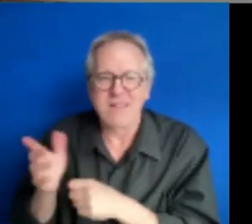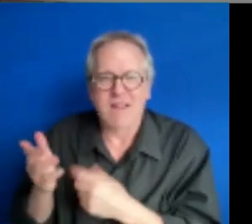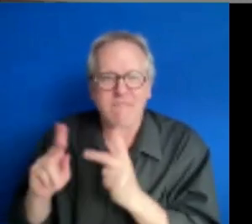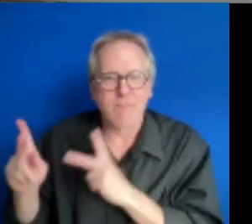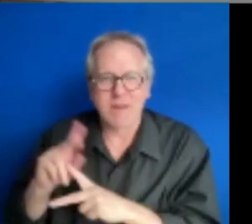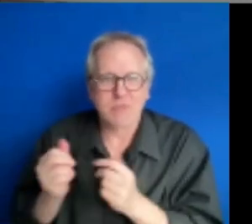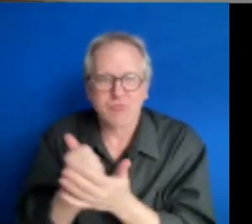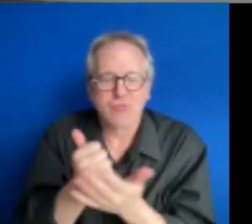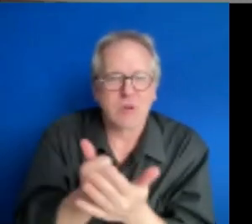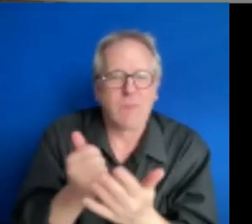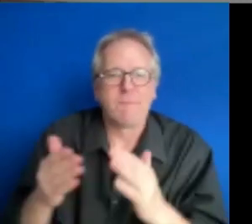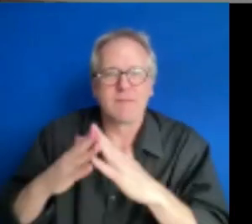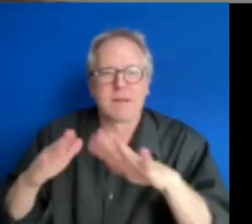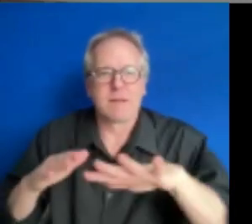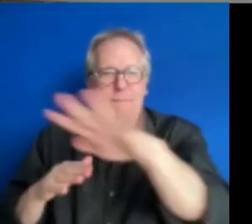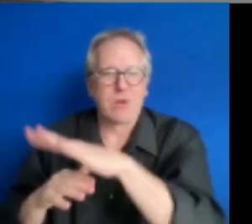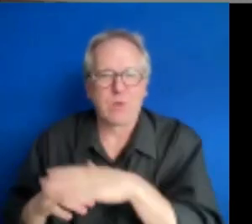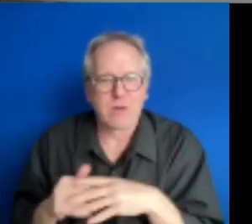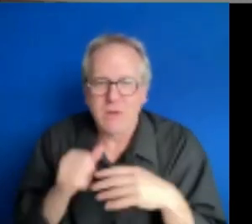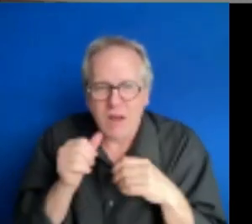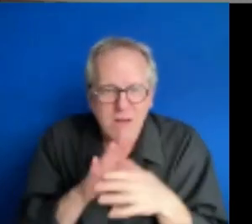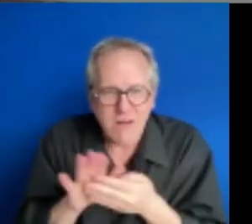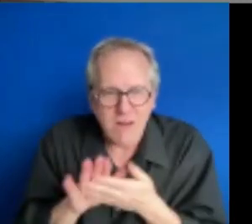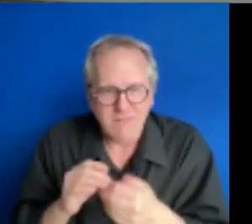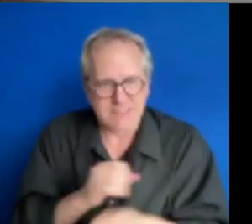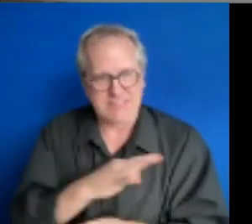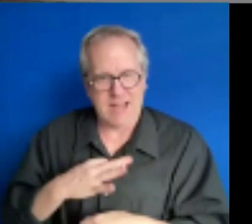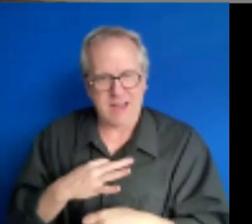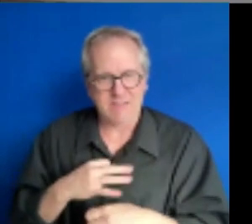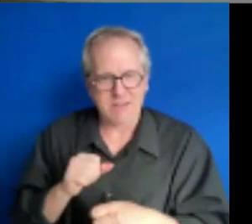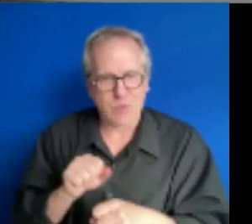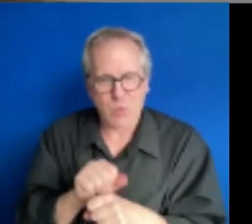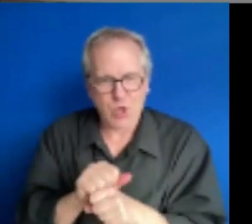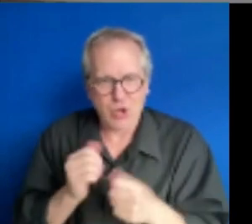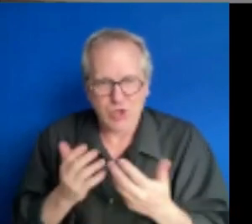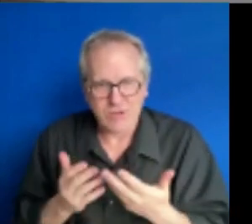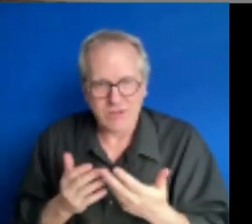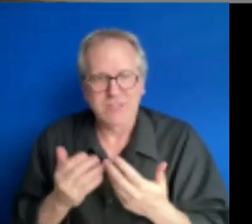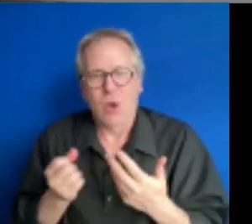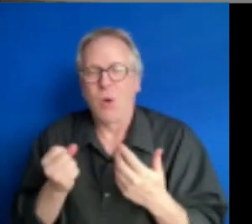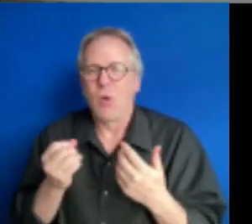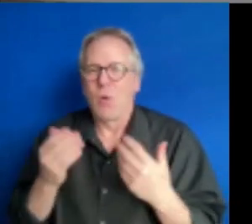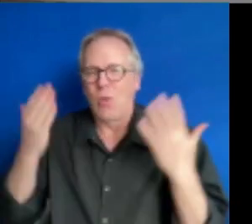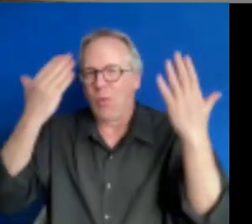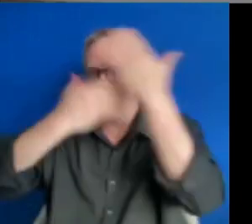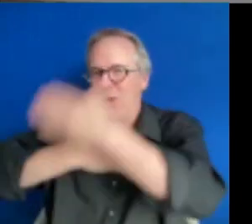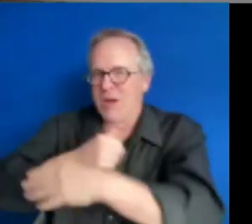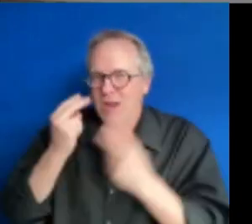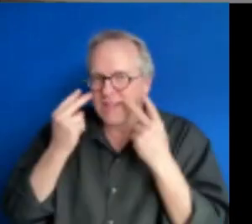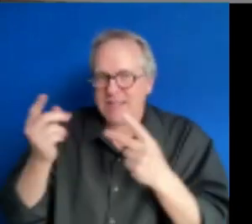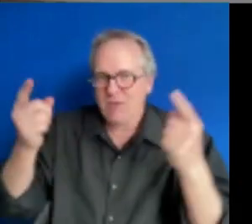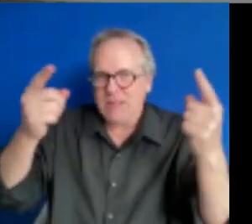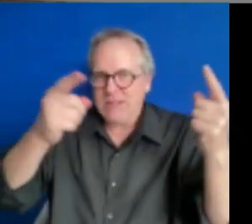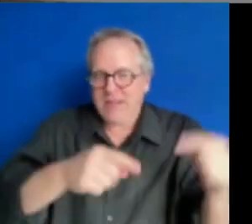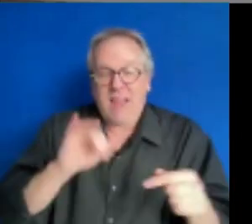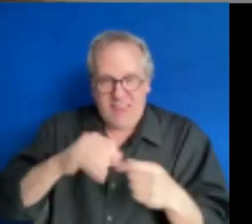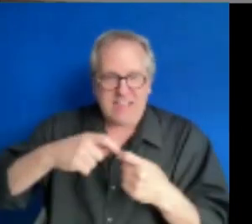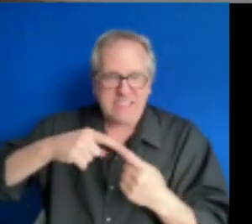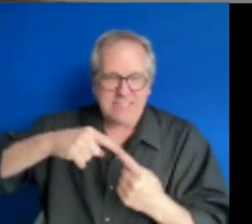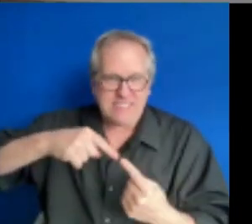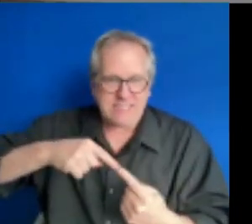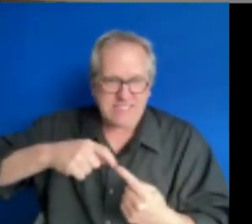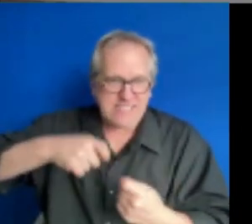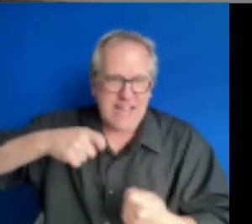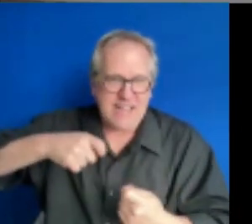people to serve the community. So we just, I think there's just so much we're not seeing. And I think that tension will continue to